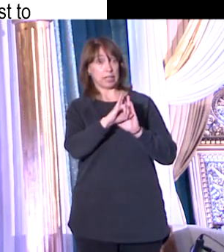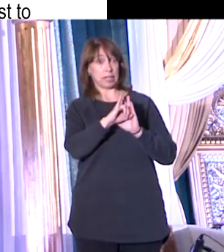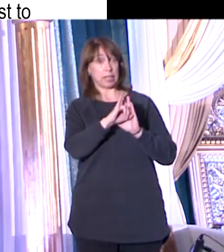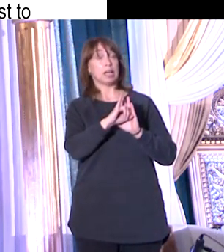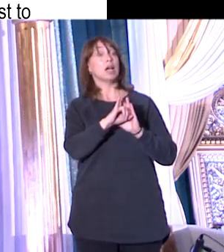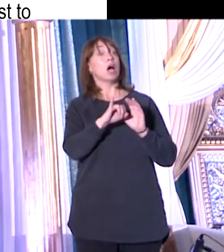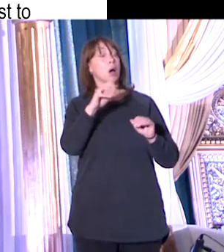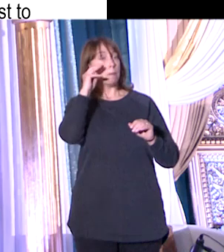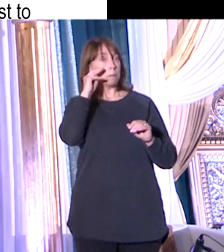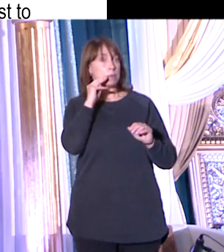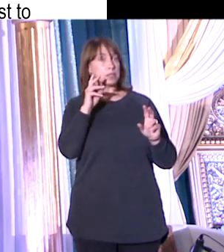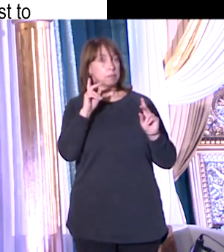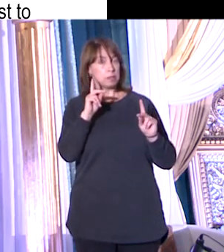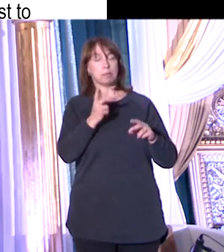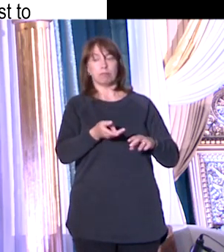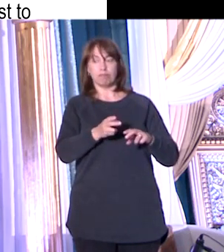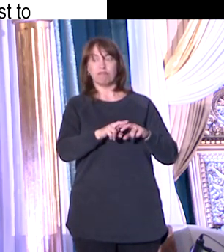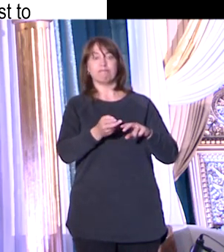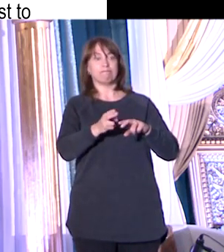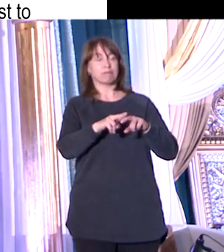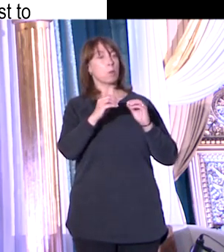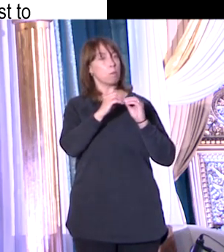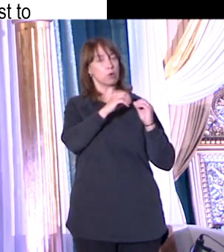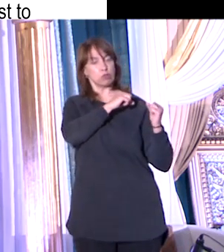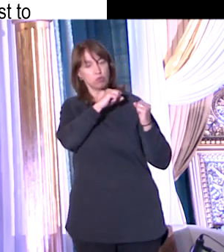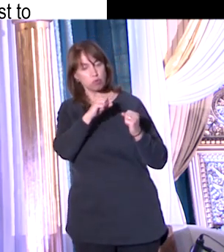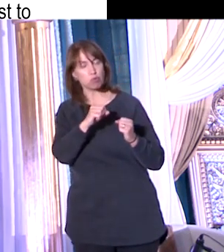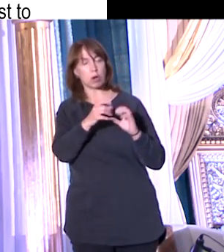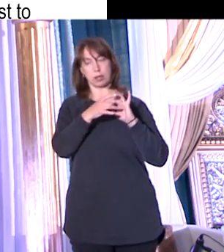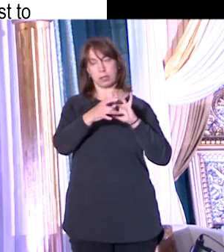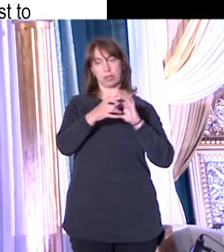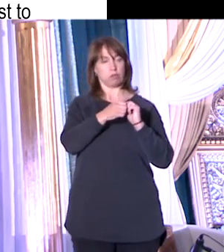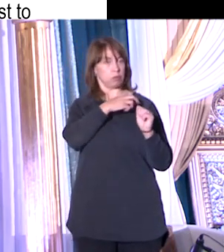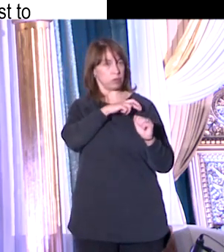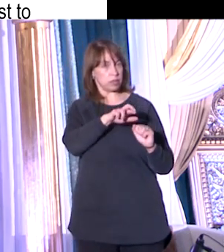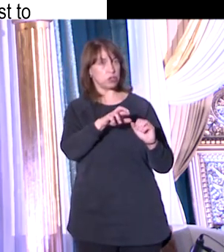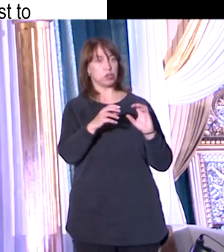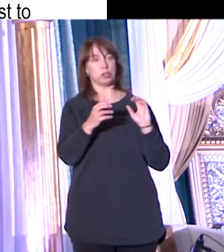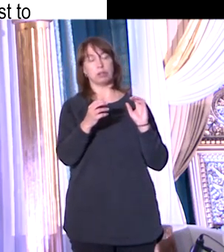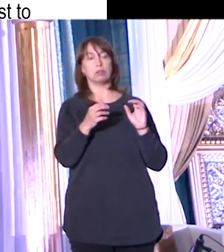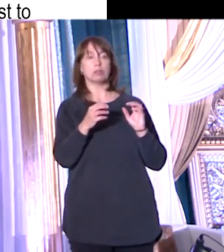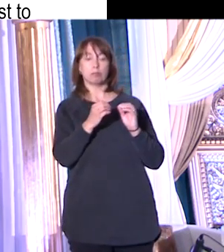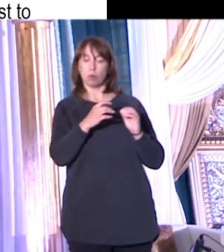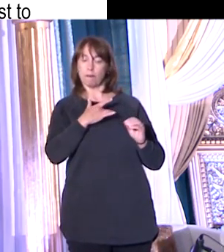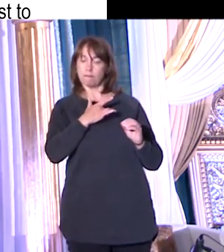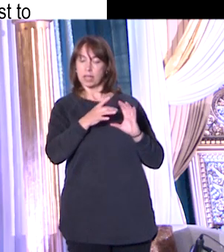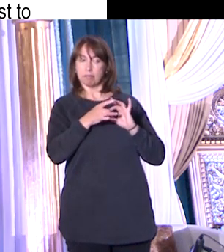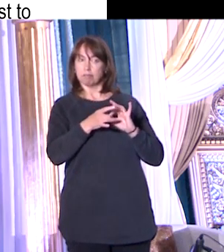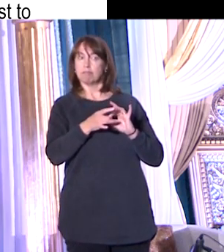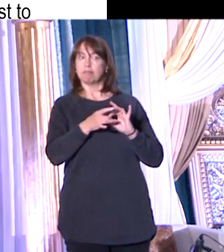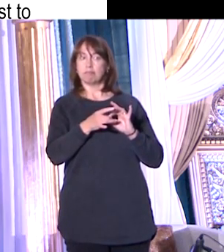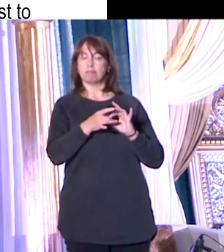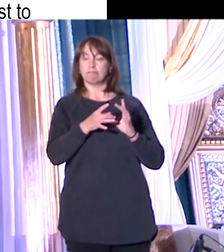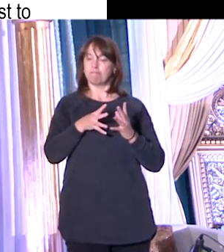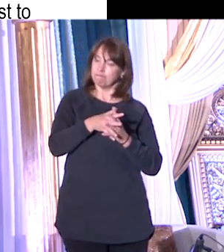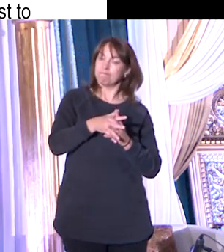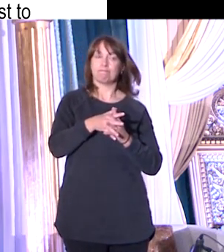stronger over time. And I think this is a notable finding because in the broader